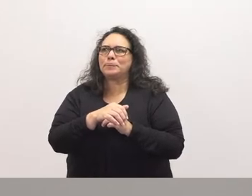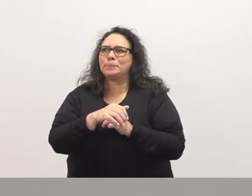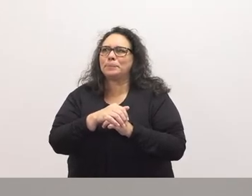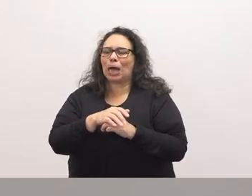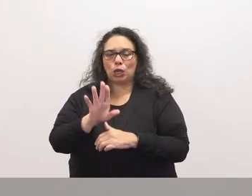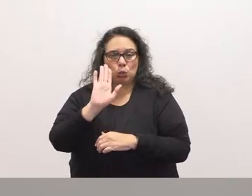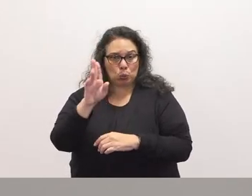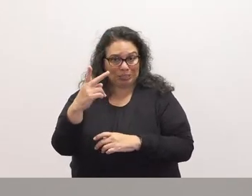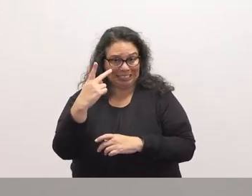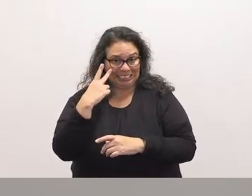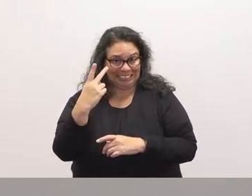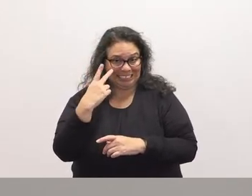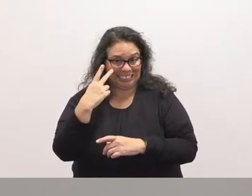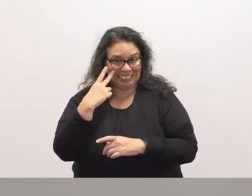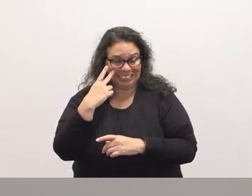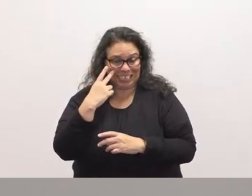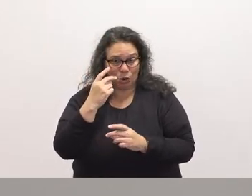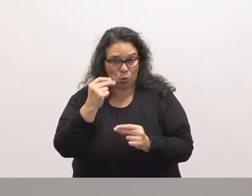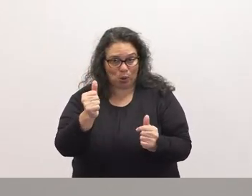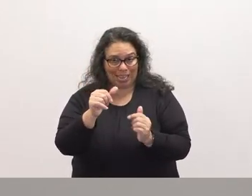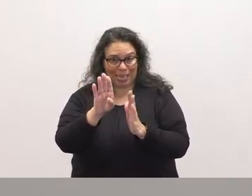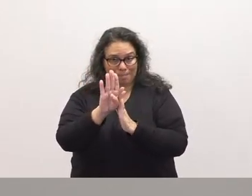you'll see from the quick biography,